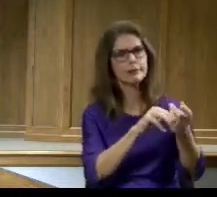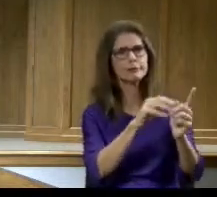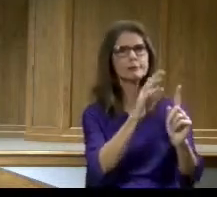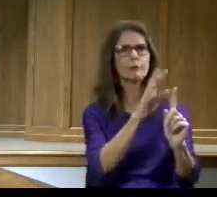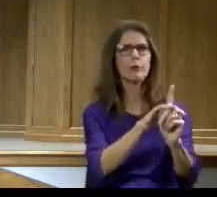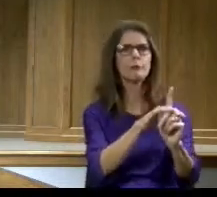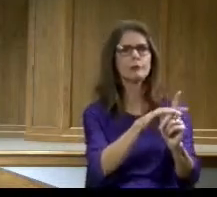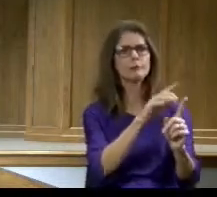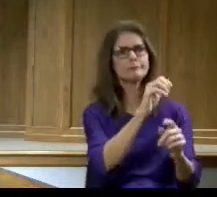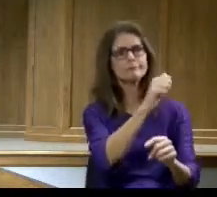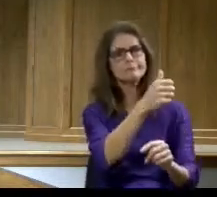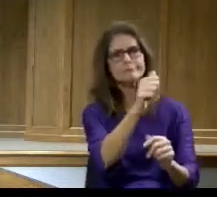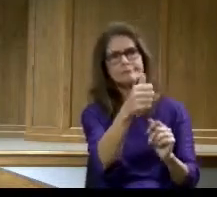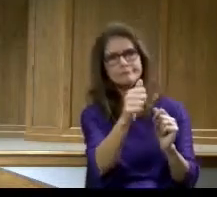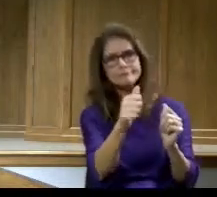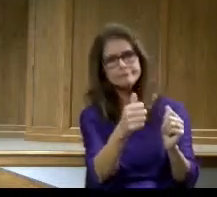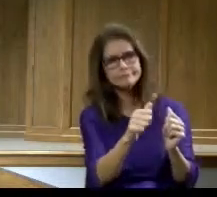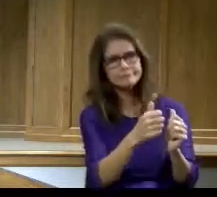And on it goes.